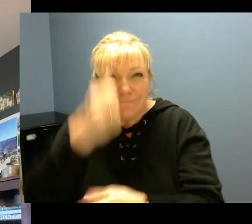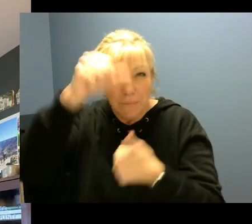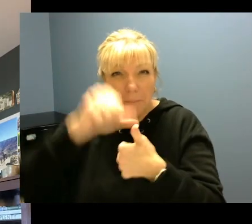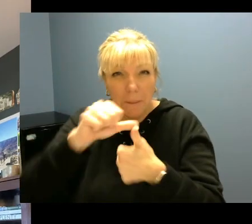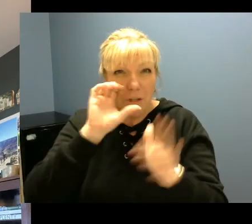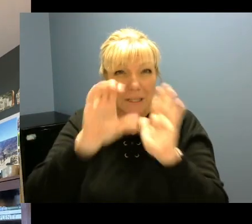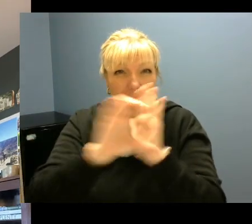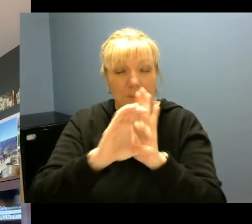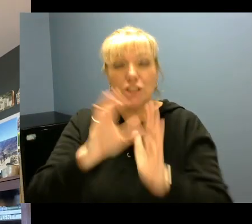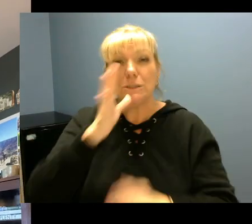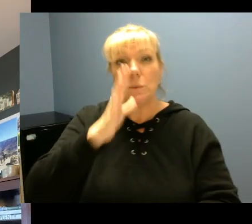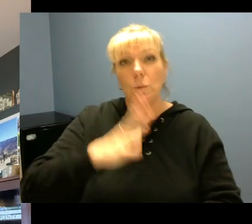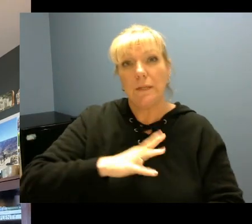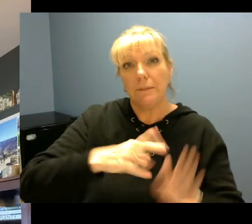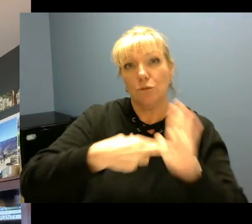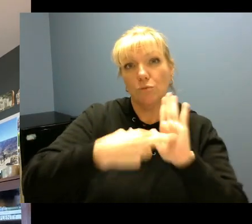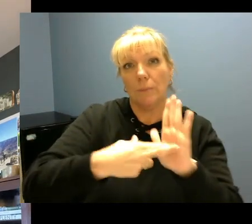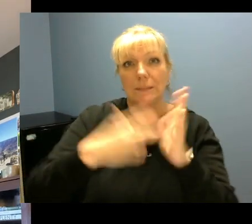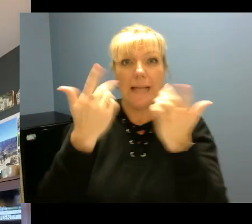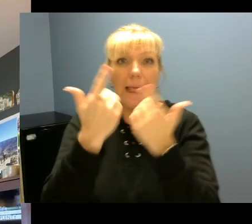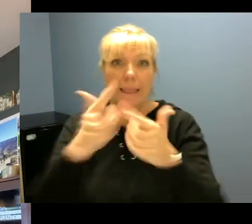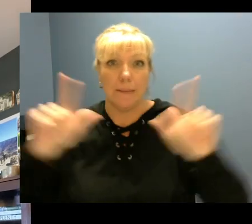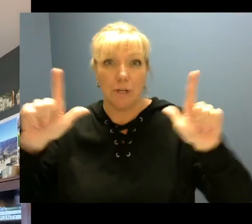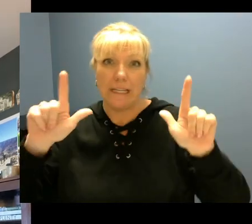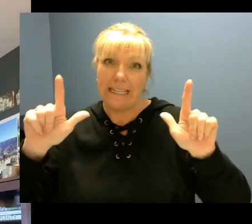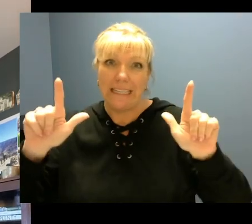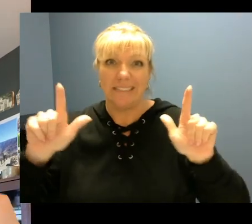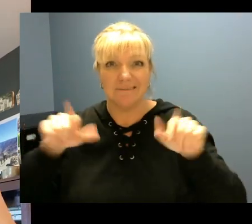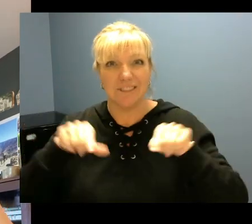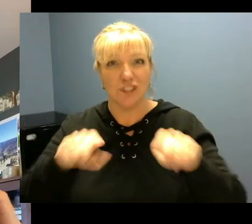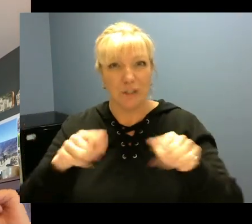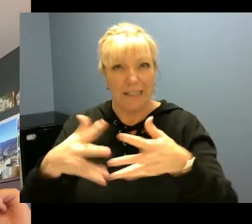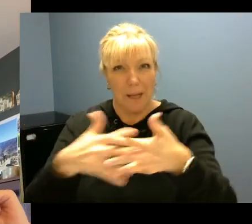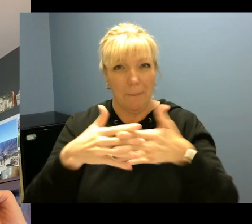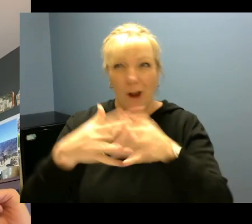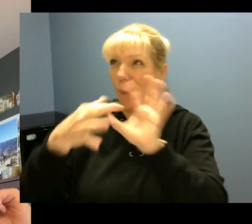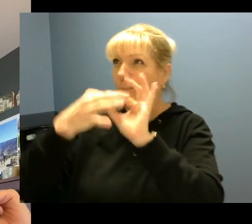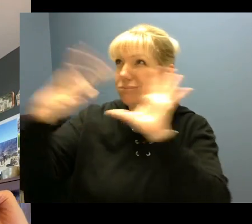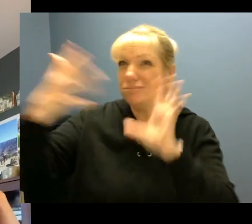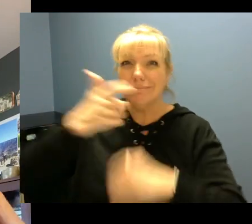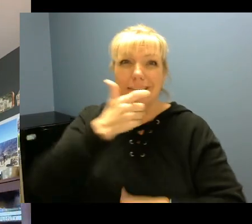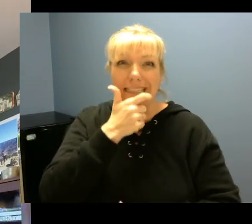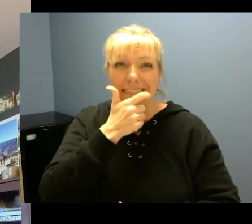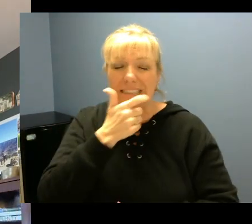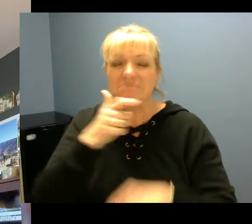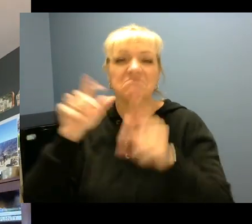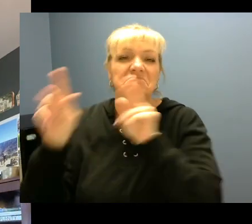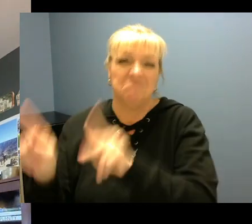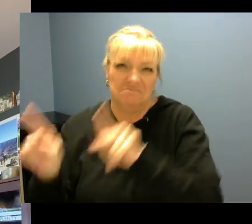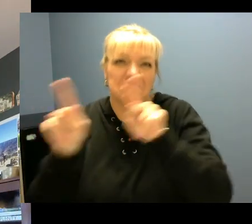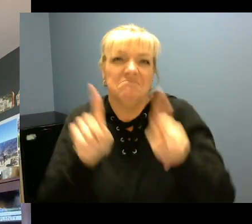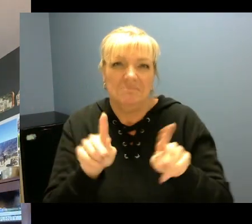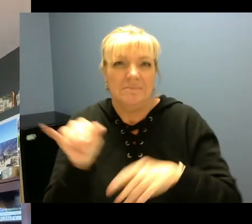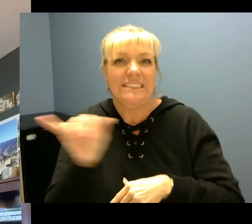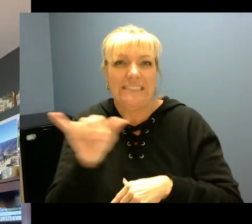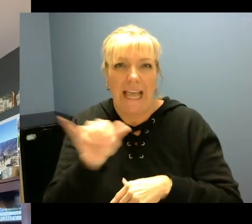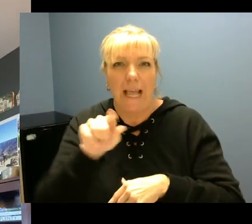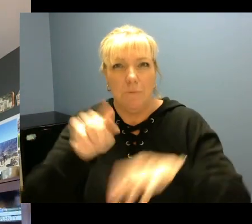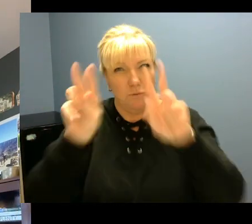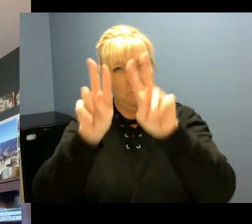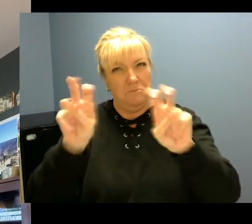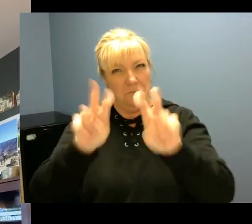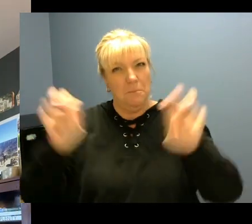liberty, women in liberty, right after the American Revolution. So this is kind of a similar thing that we're doing here, and we get these propaganda